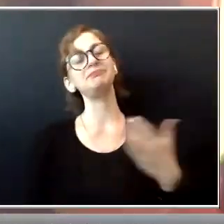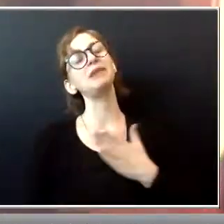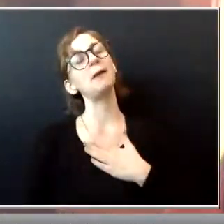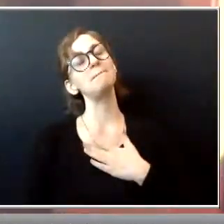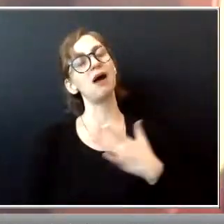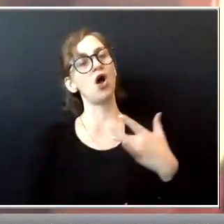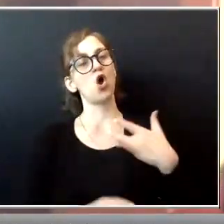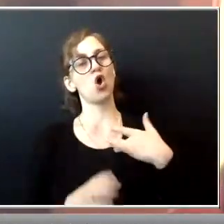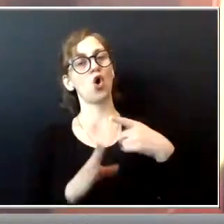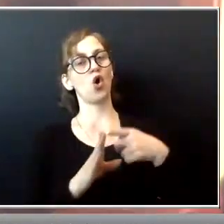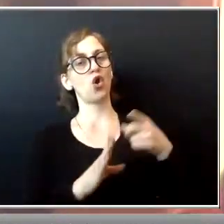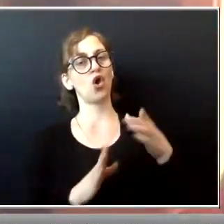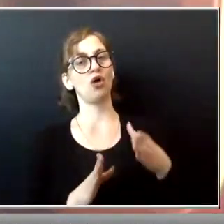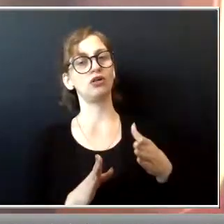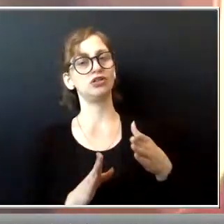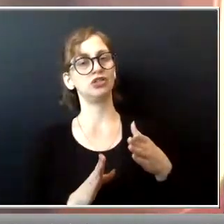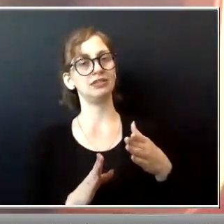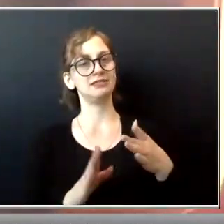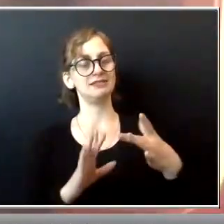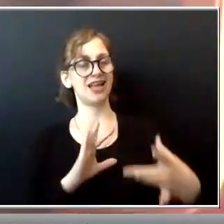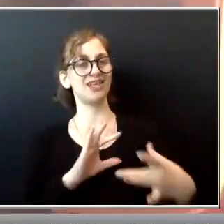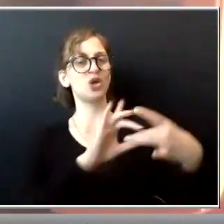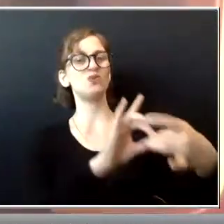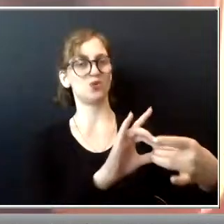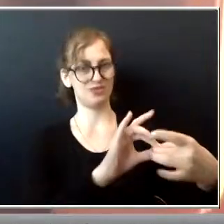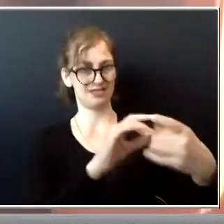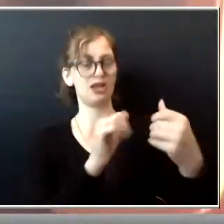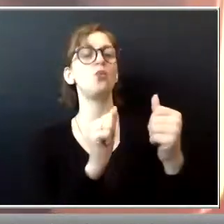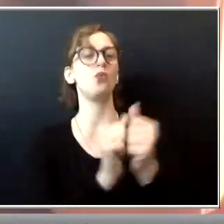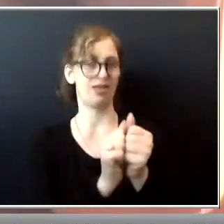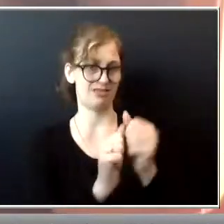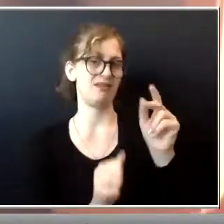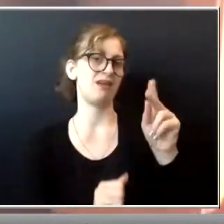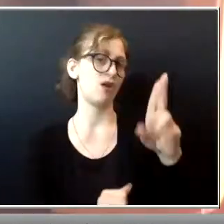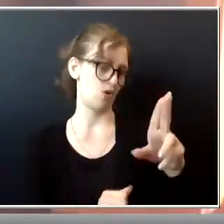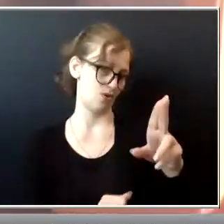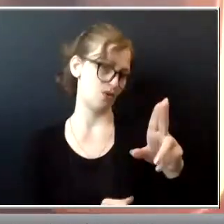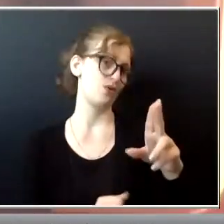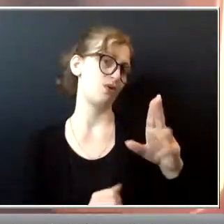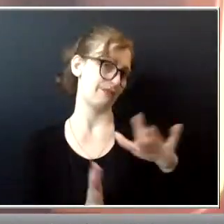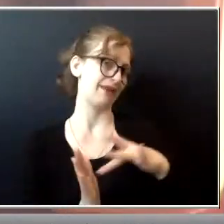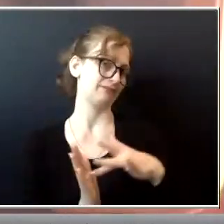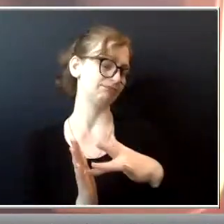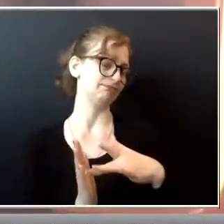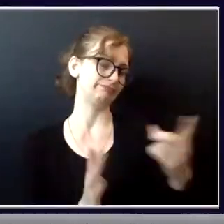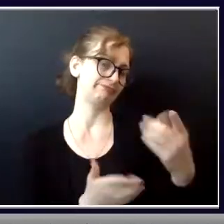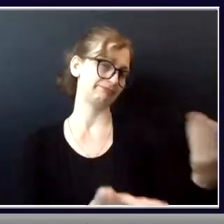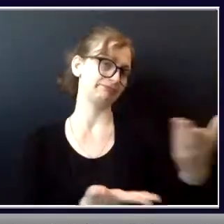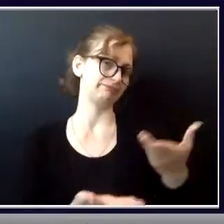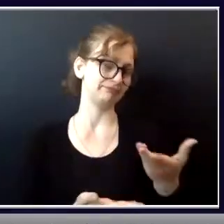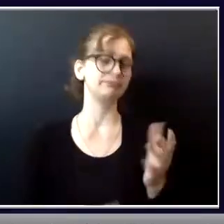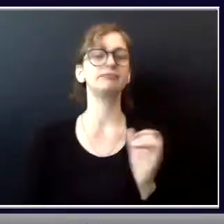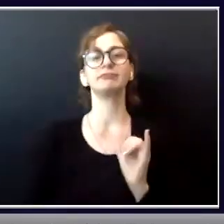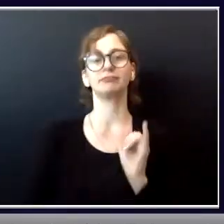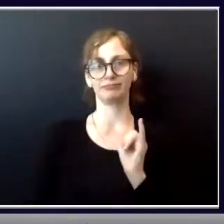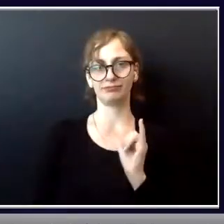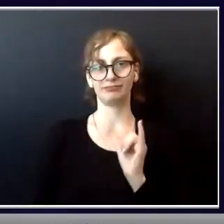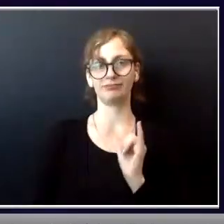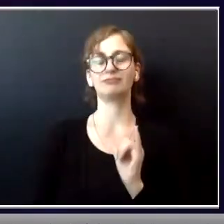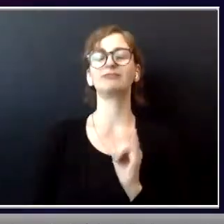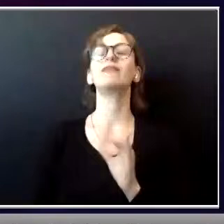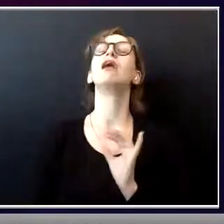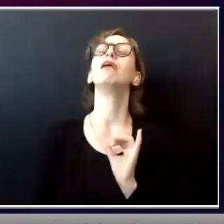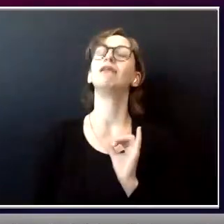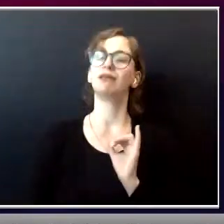is associated with KU Med Center, and he recommended it. So your cardiologist is with the University of Kansas